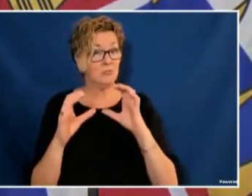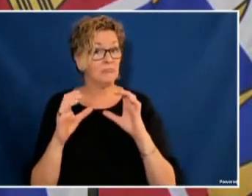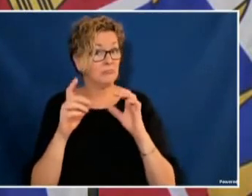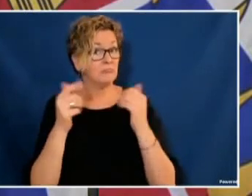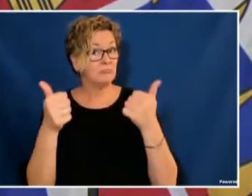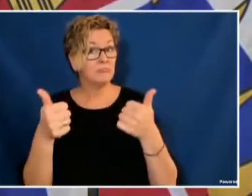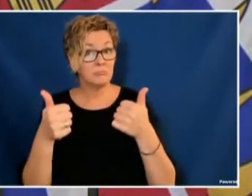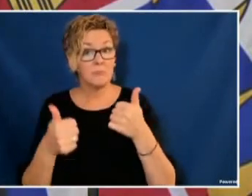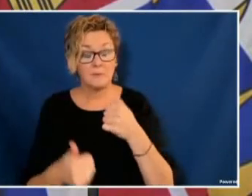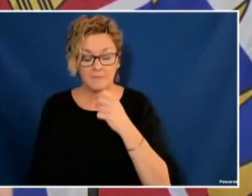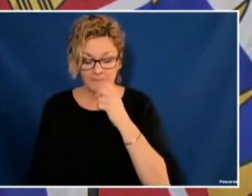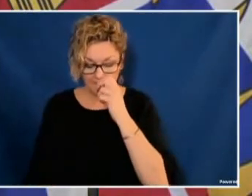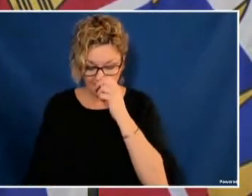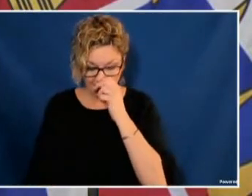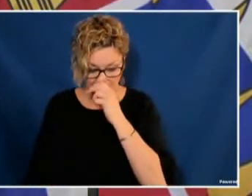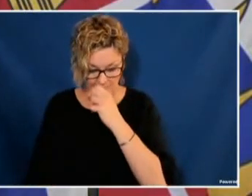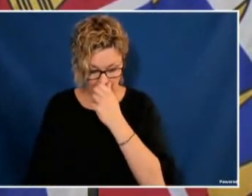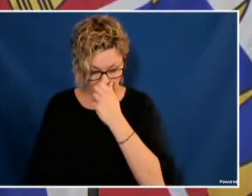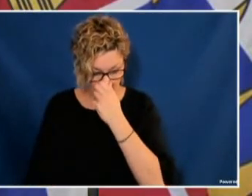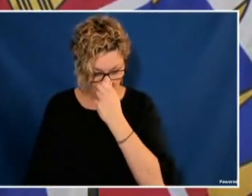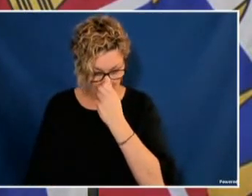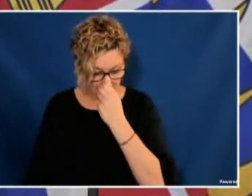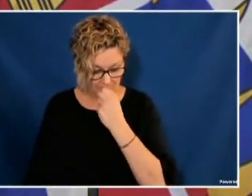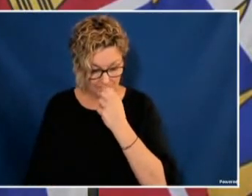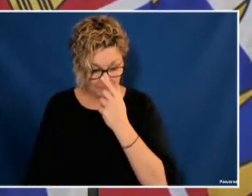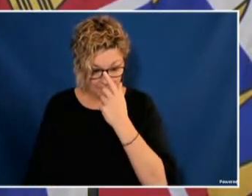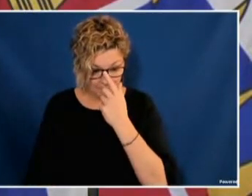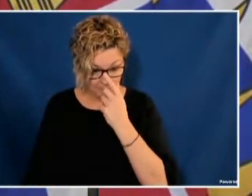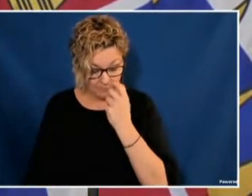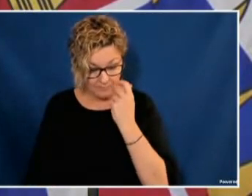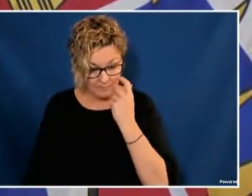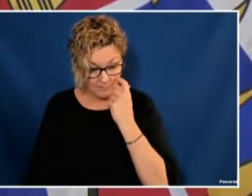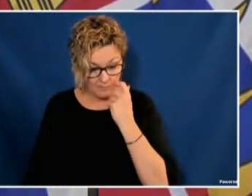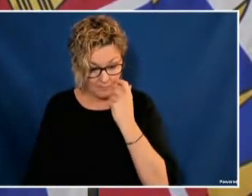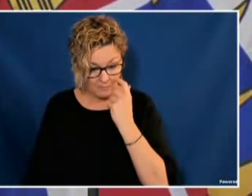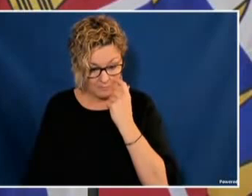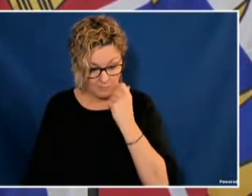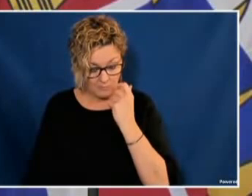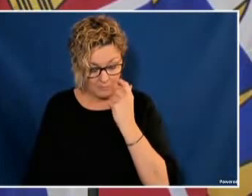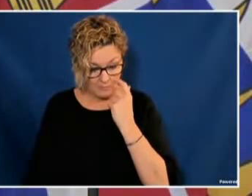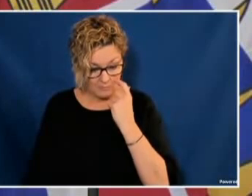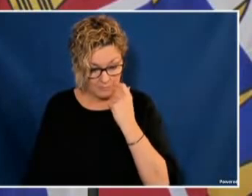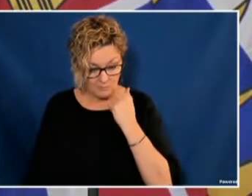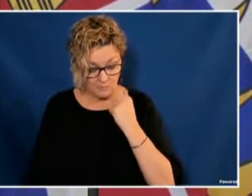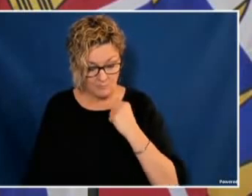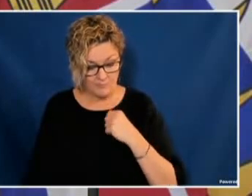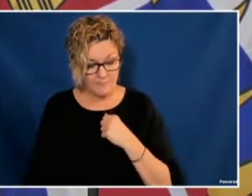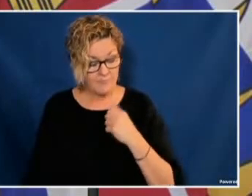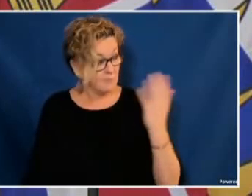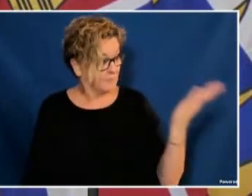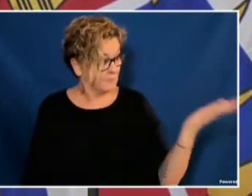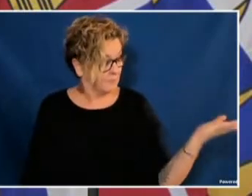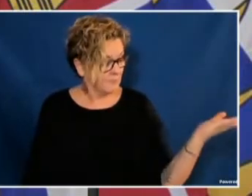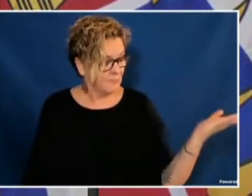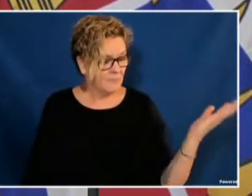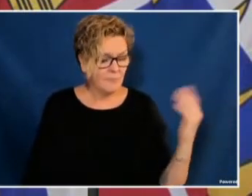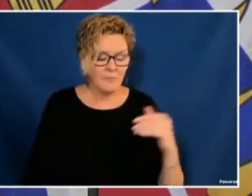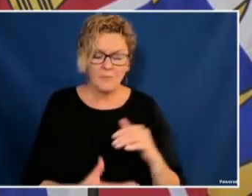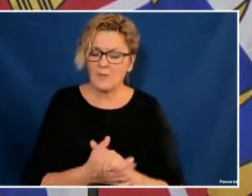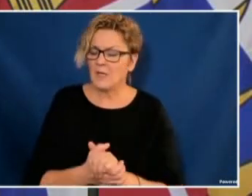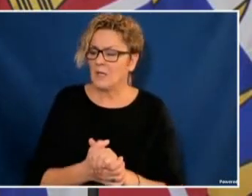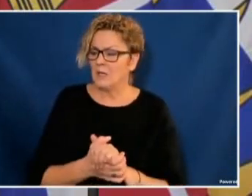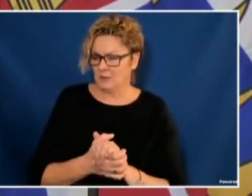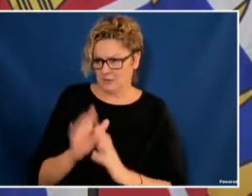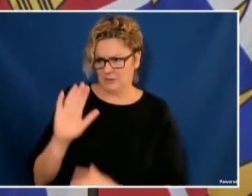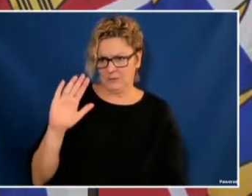spreads to those who are in your family, in your household. And that is what we need to pay attention to right now, and the bulletin on Friday